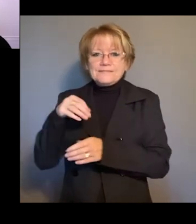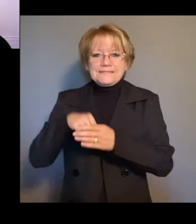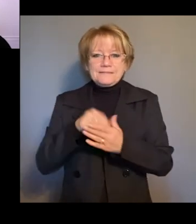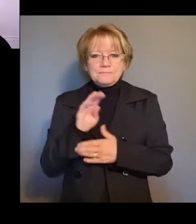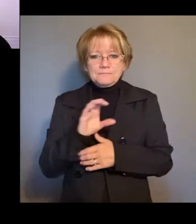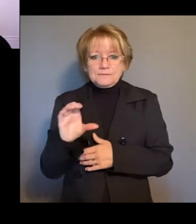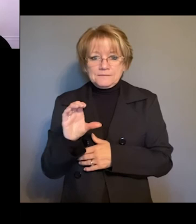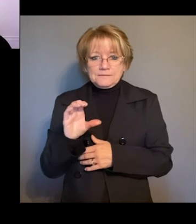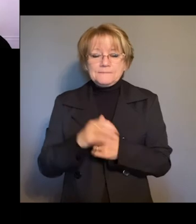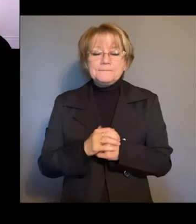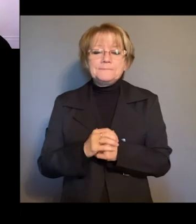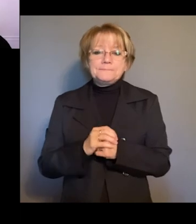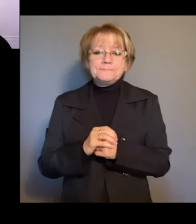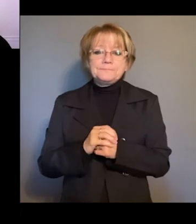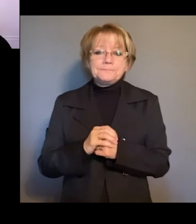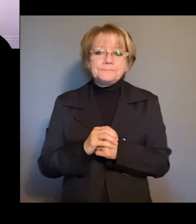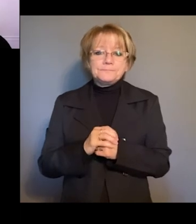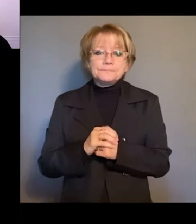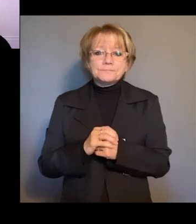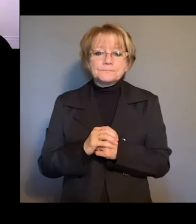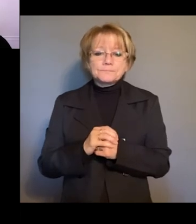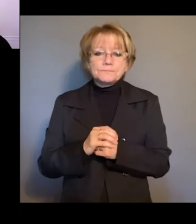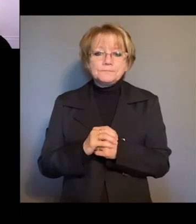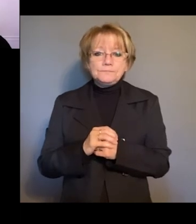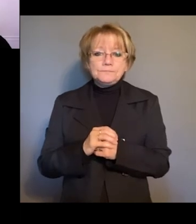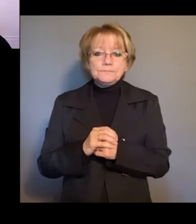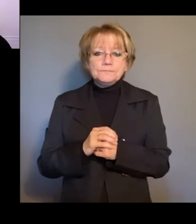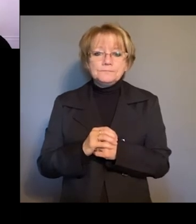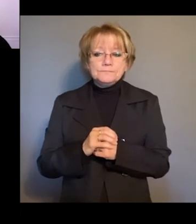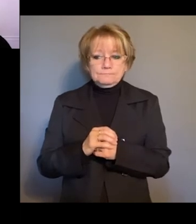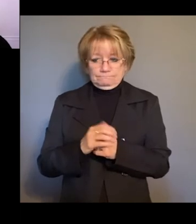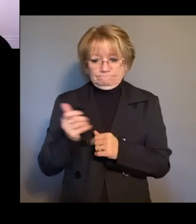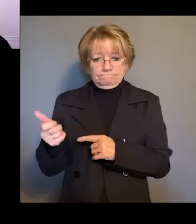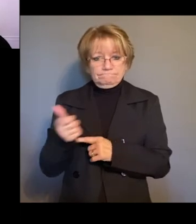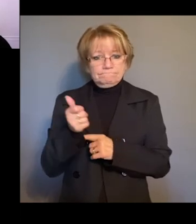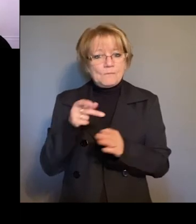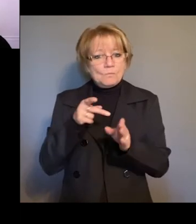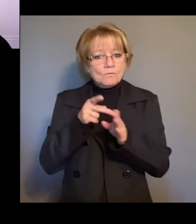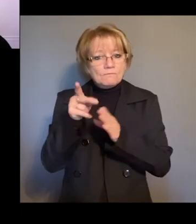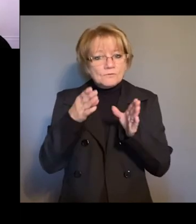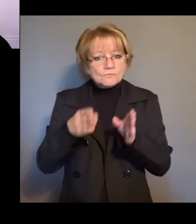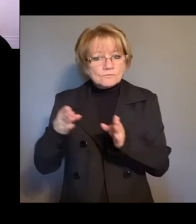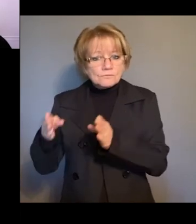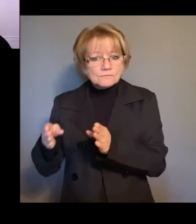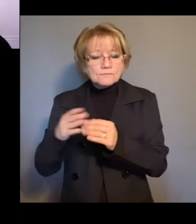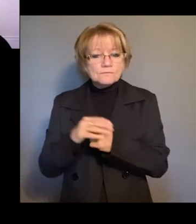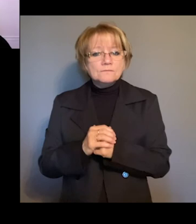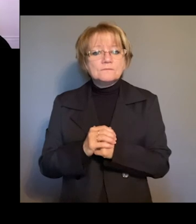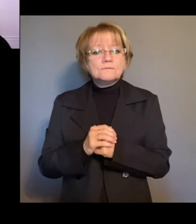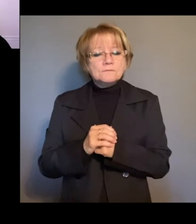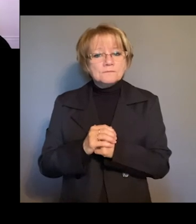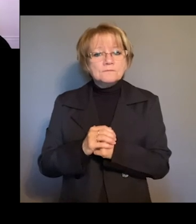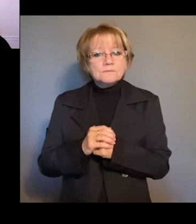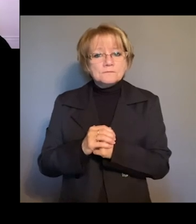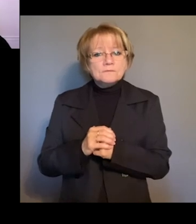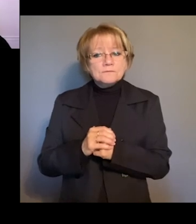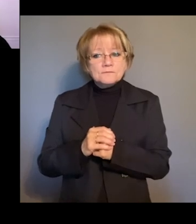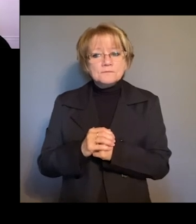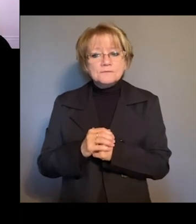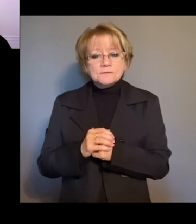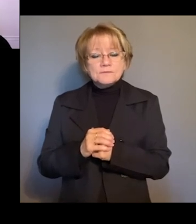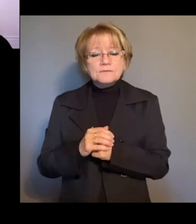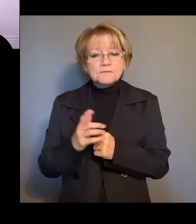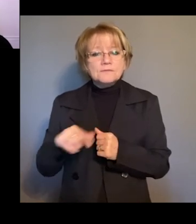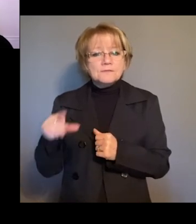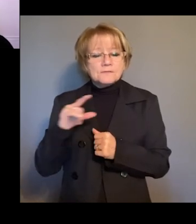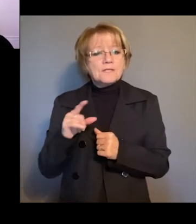at the time. They're professionals. and then, you know, who are currently going through some things. And